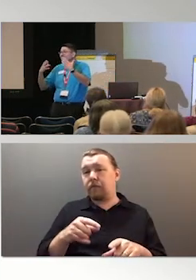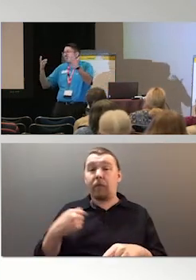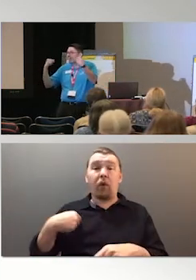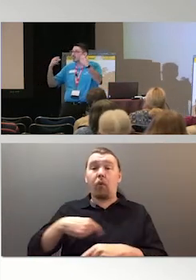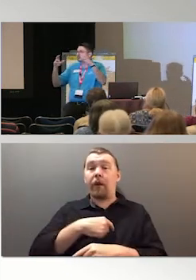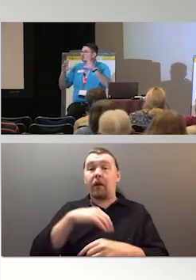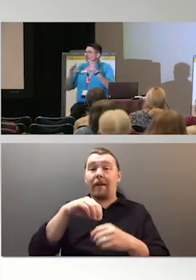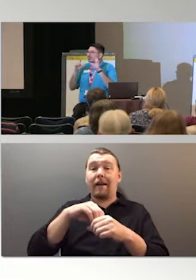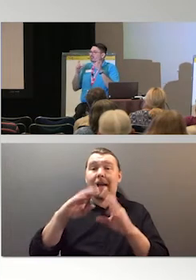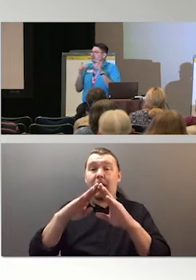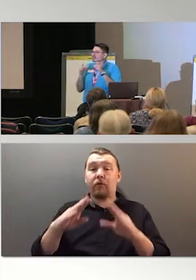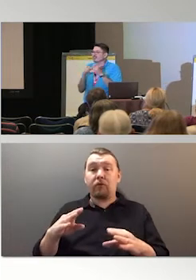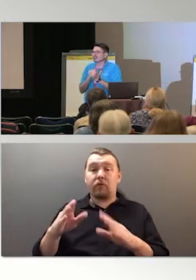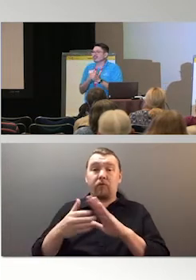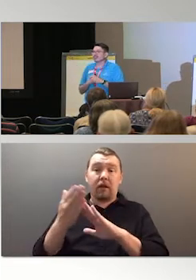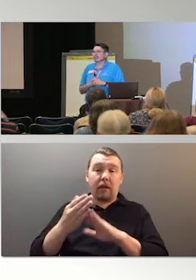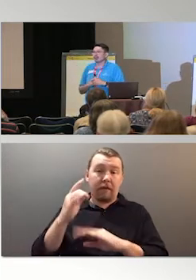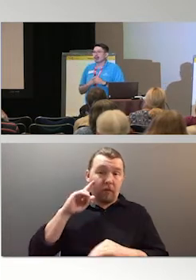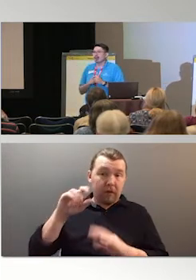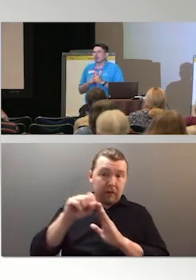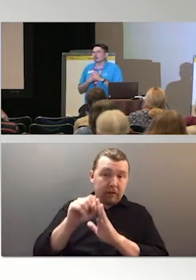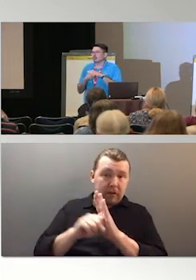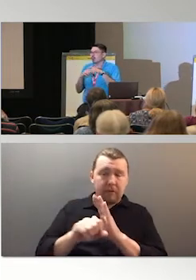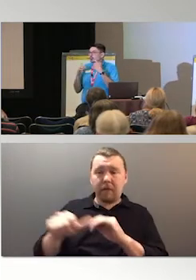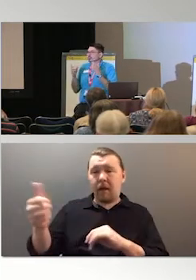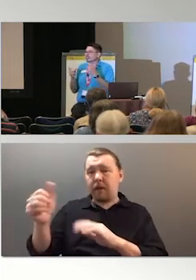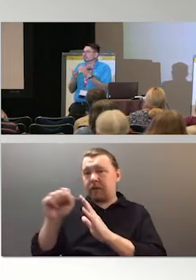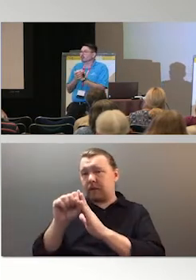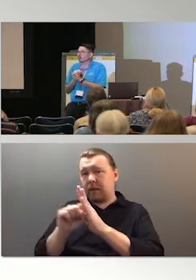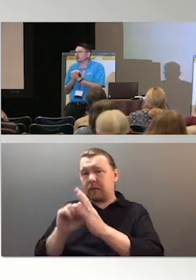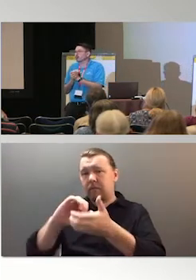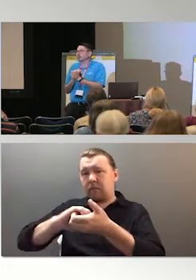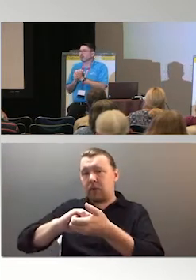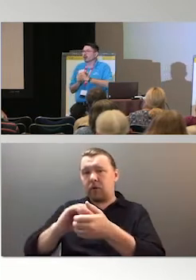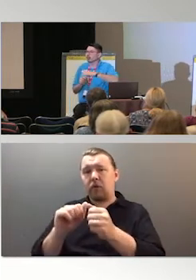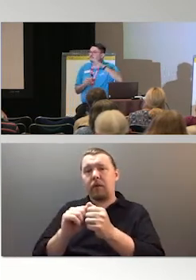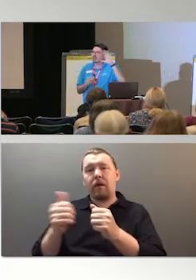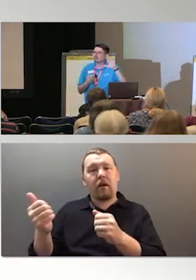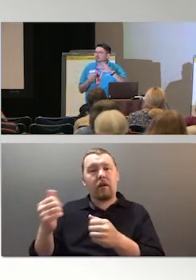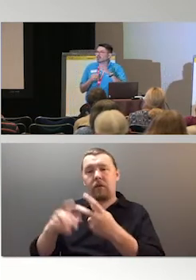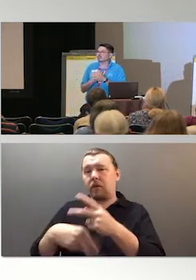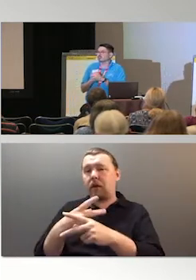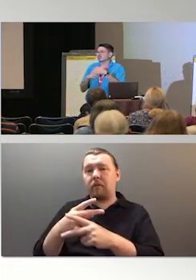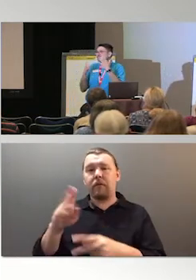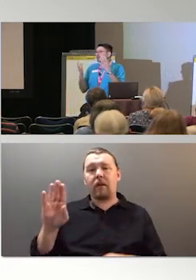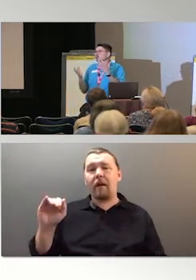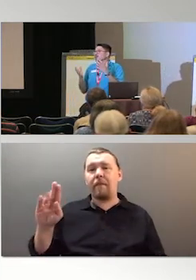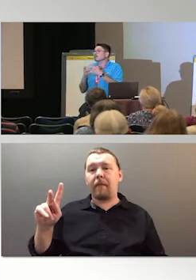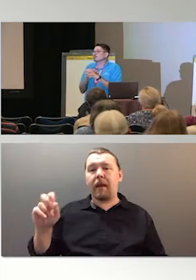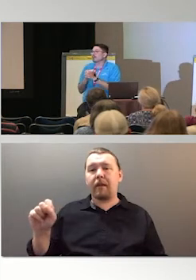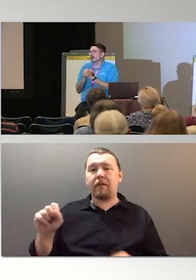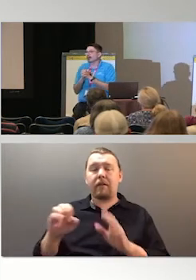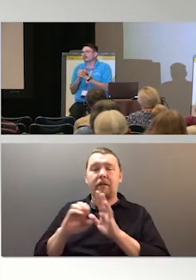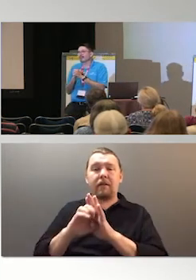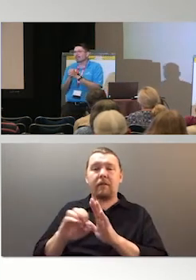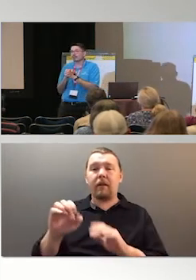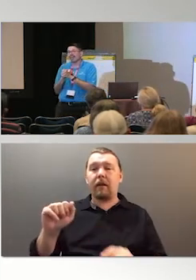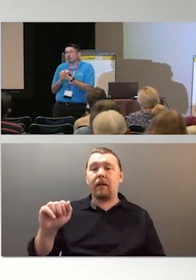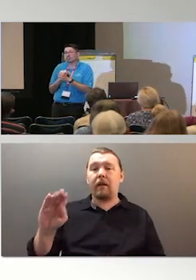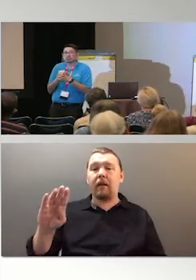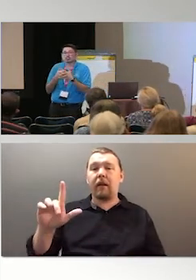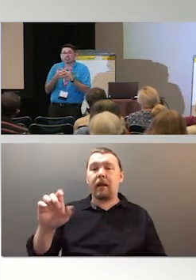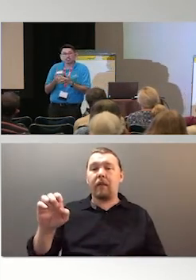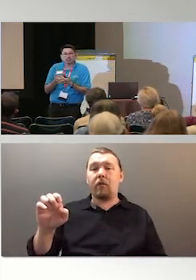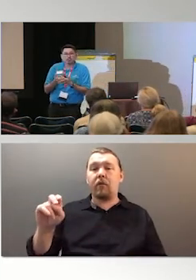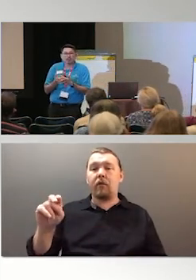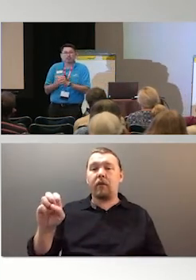we're in-house running it from the state. Other states partner with other types of banks. For example, Able Now,